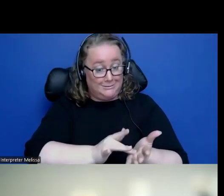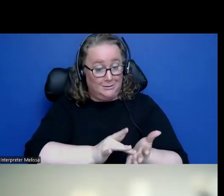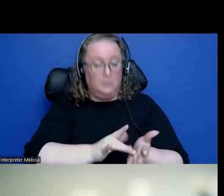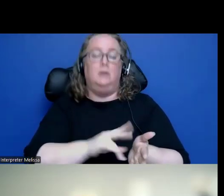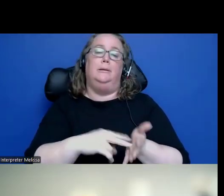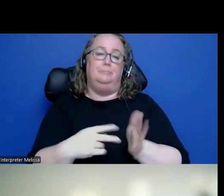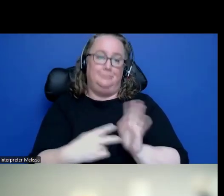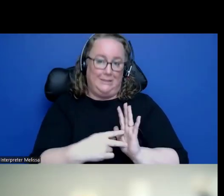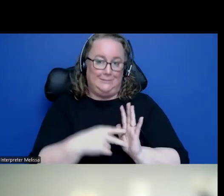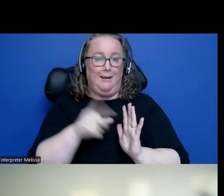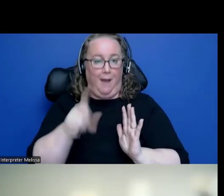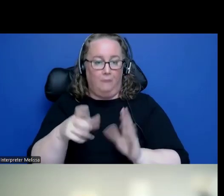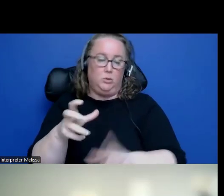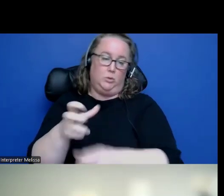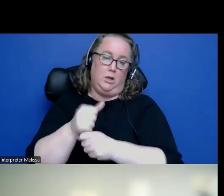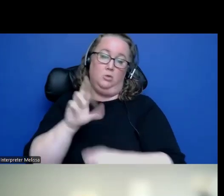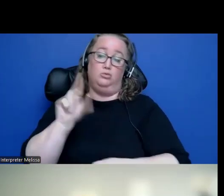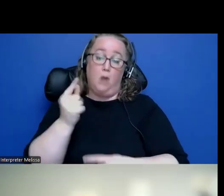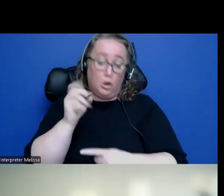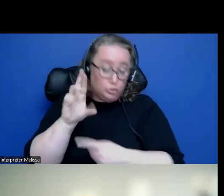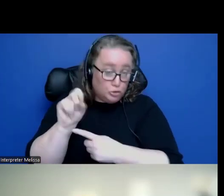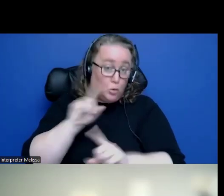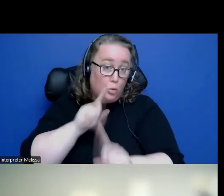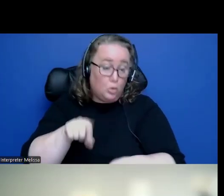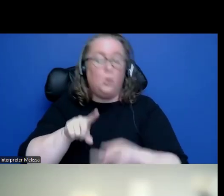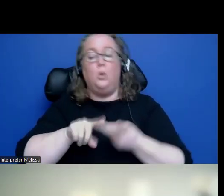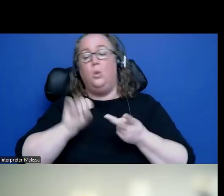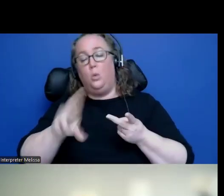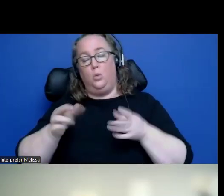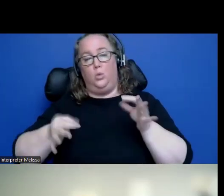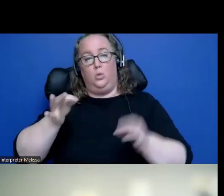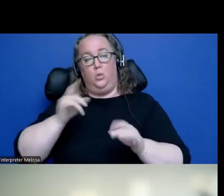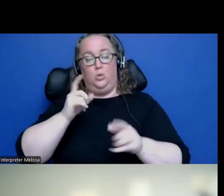a Rogers order or a court-ordered treatment plan.